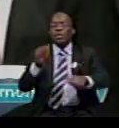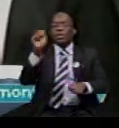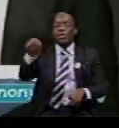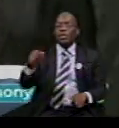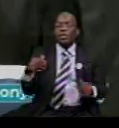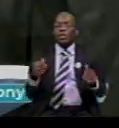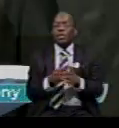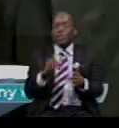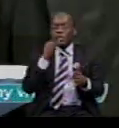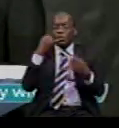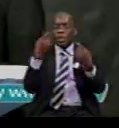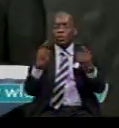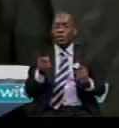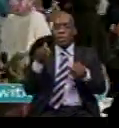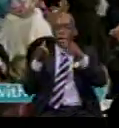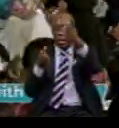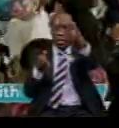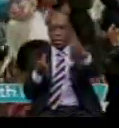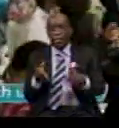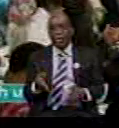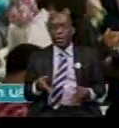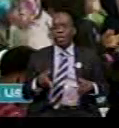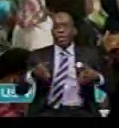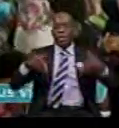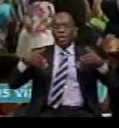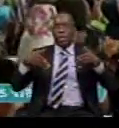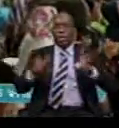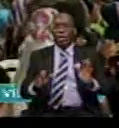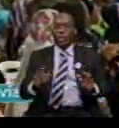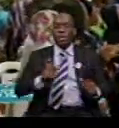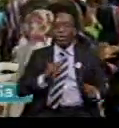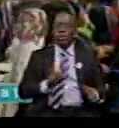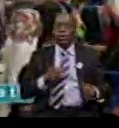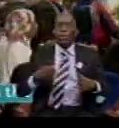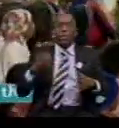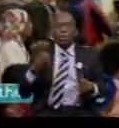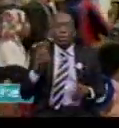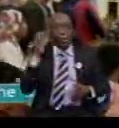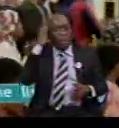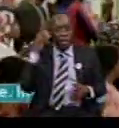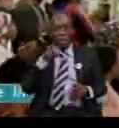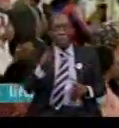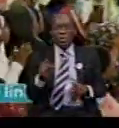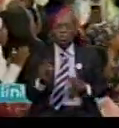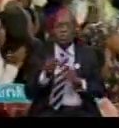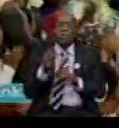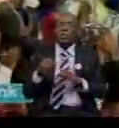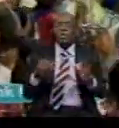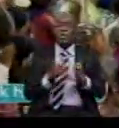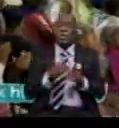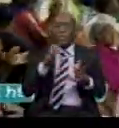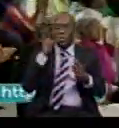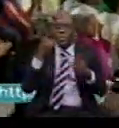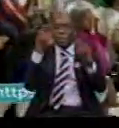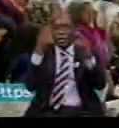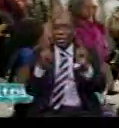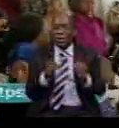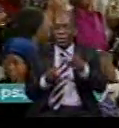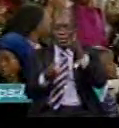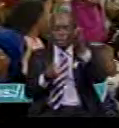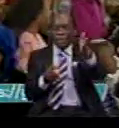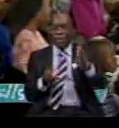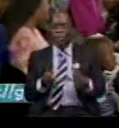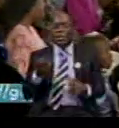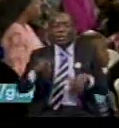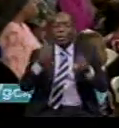It's happening right there. Let me hear you too. It's happening there. It's happening there. The power of God is